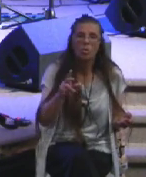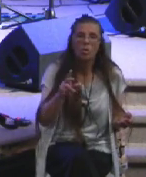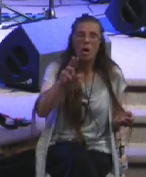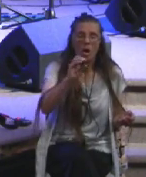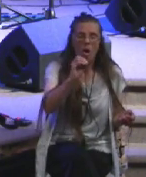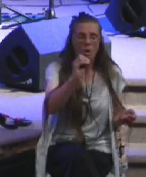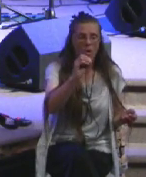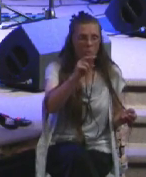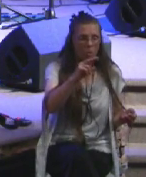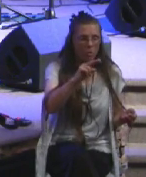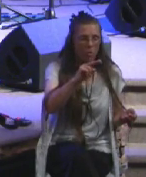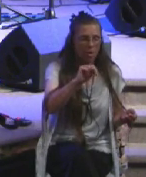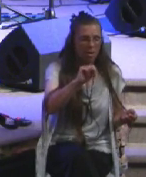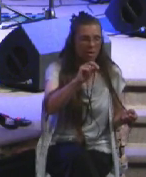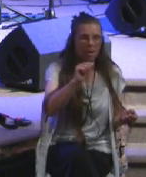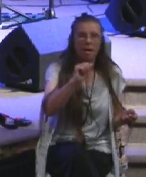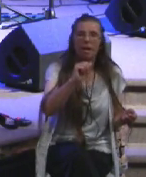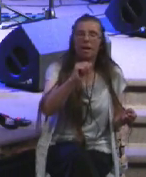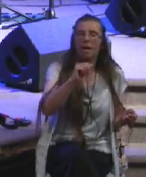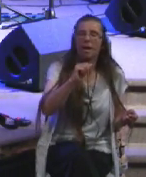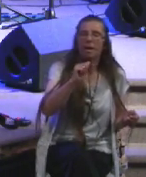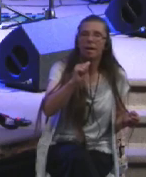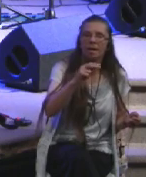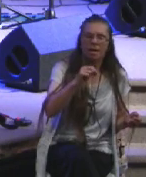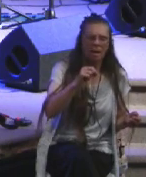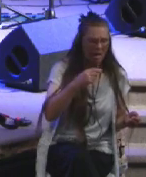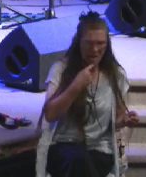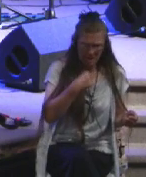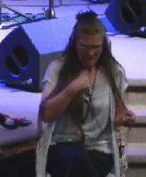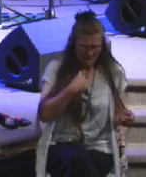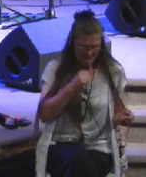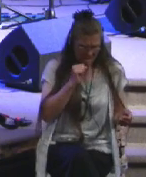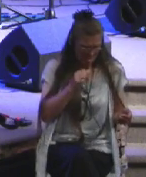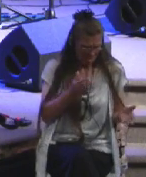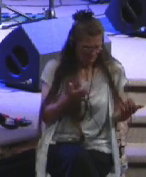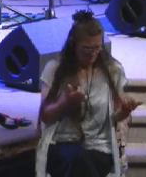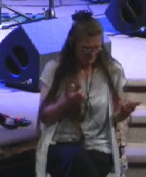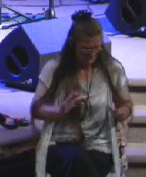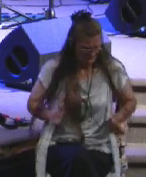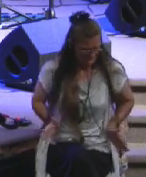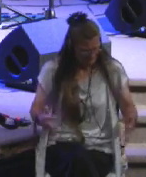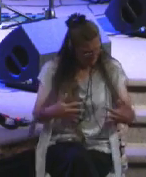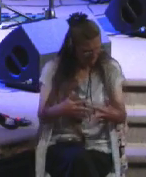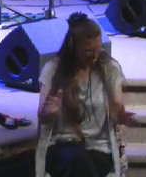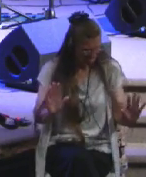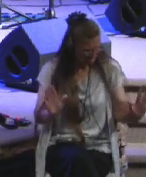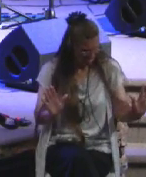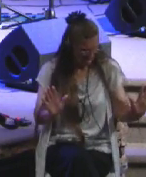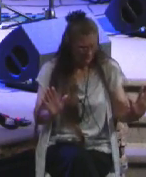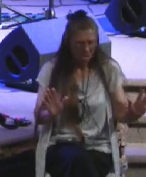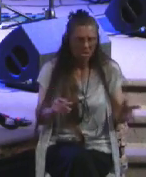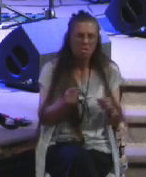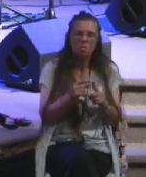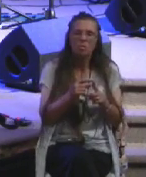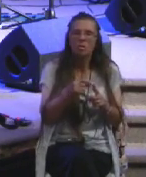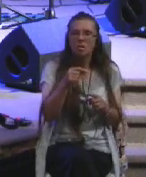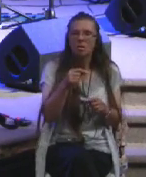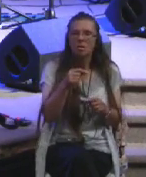of Judah, Onan says, man, I don't want to get her pregnant. Let's see what the Word of God